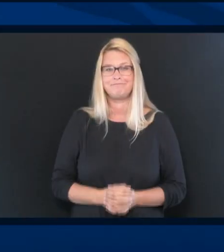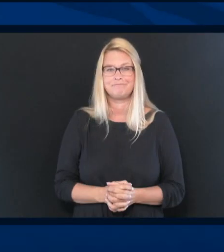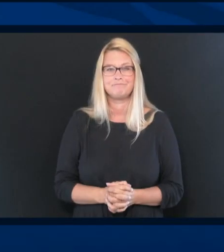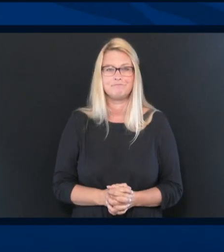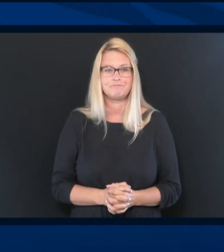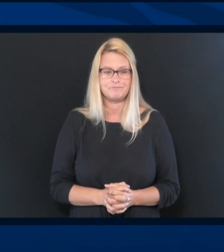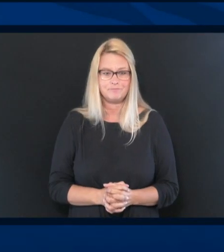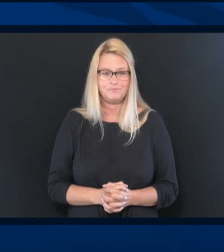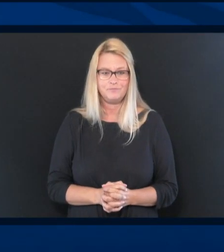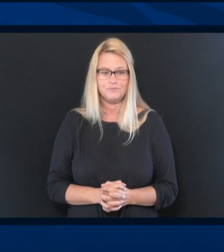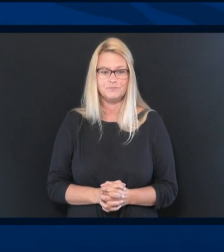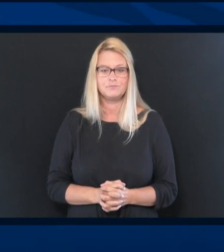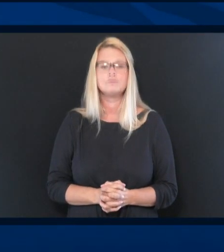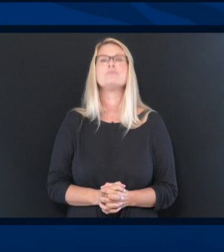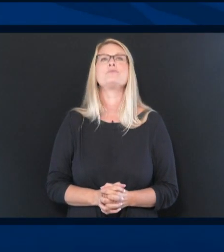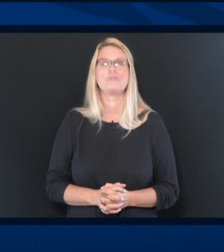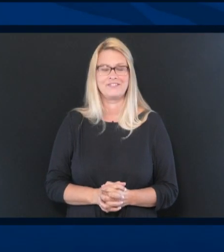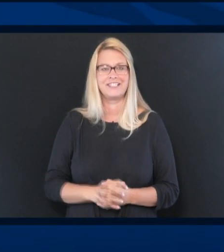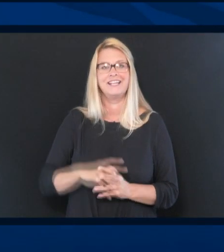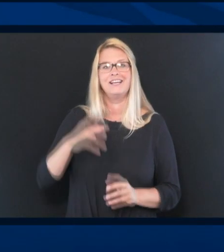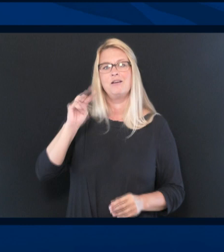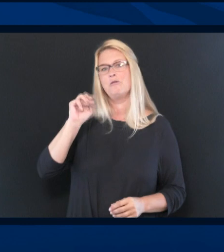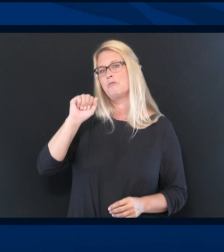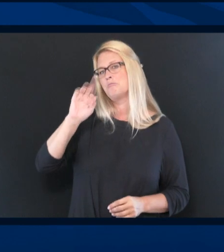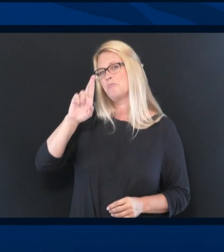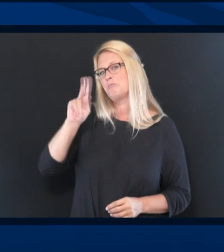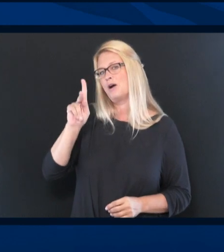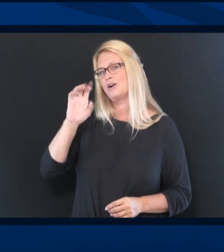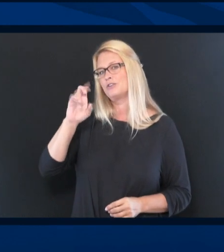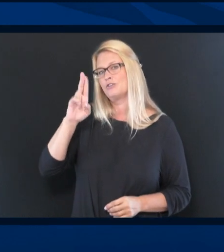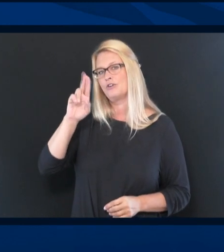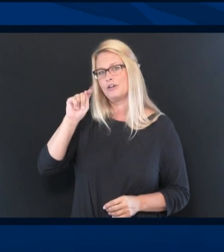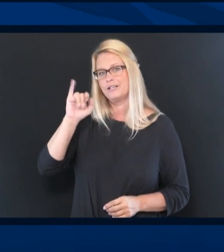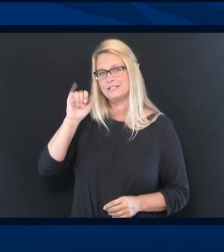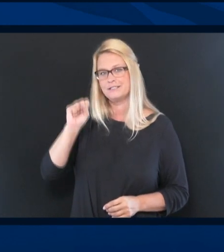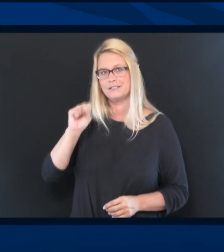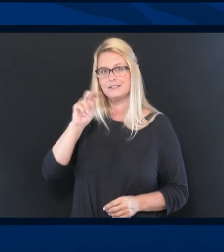to, I'm sorry. Yeah, thank you, Charles. Next to Mark Curtis with Nexstar Media.